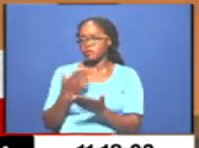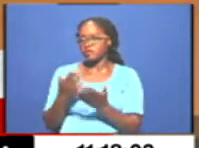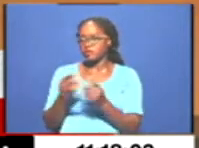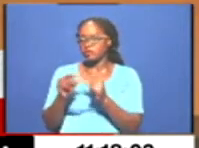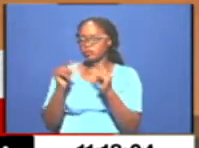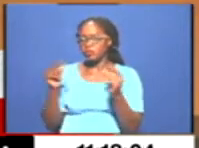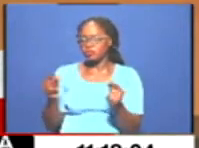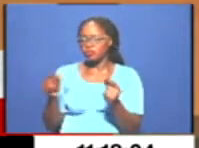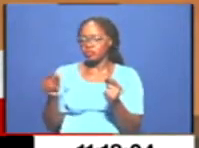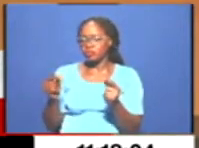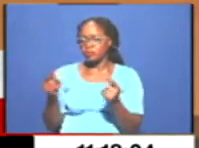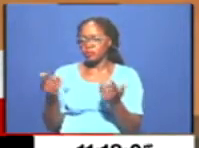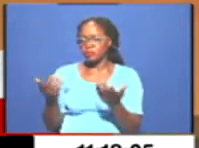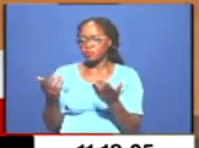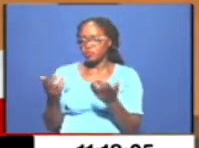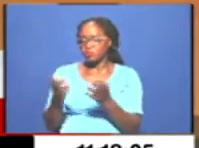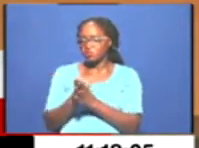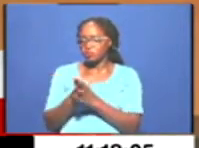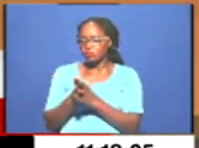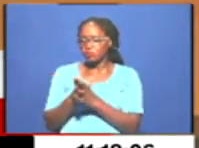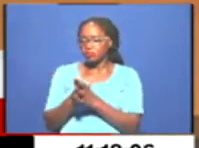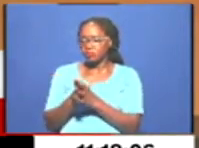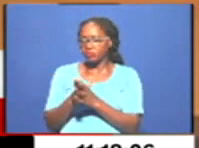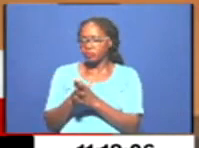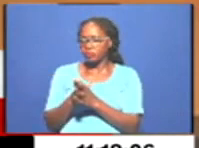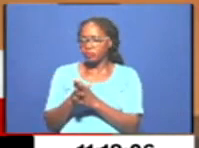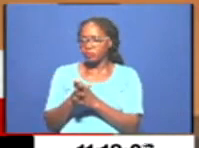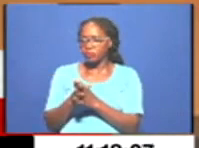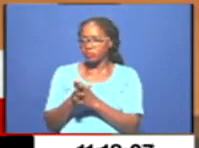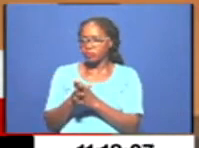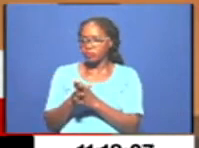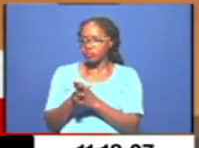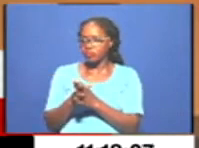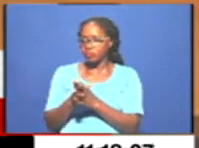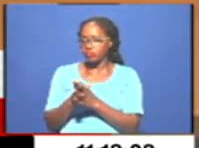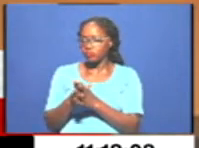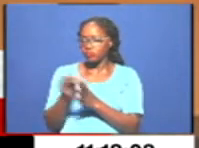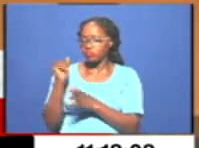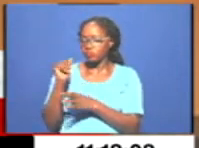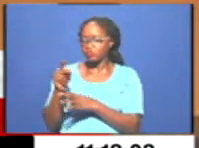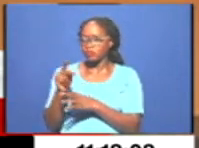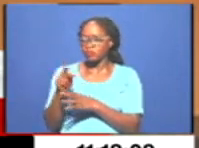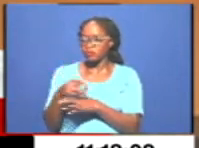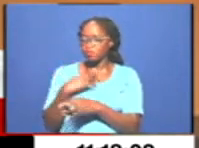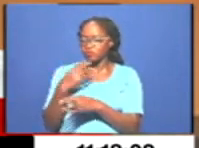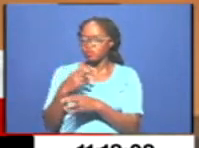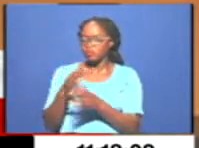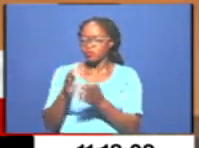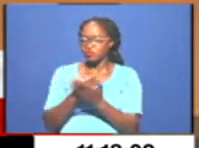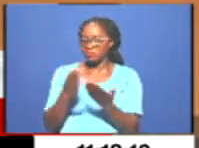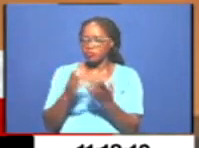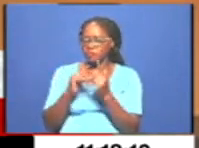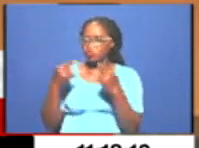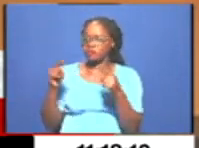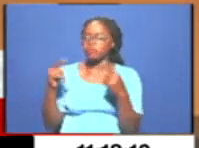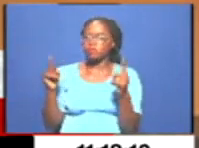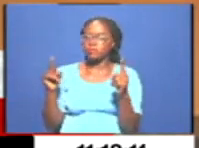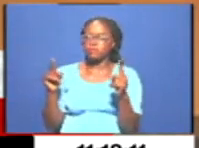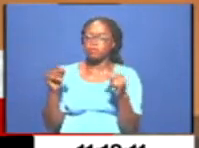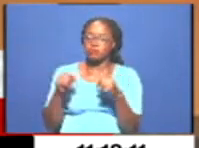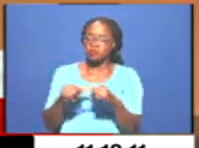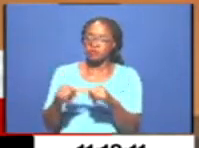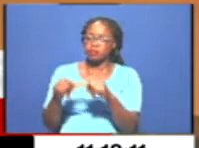Kenya. We also saw that Athletics Kenya hosted an event very, very successfully, and they've been doing it